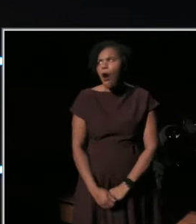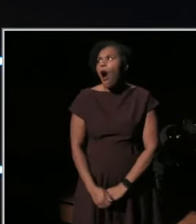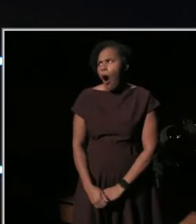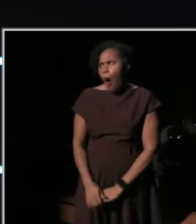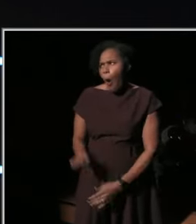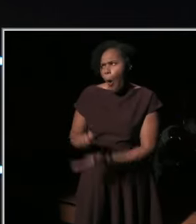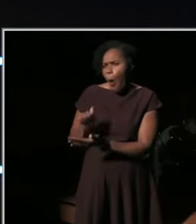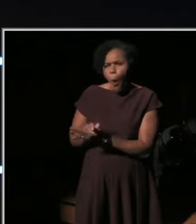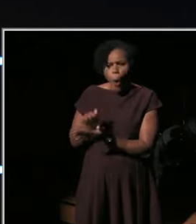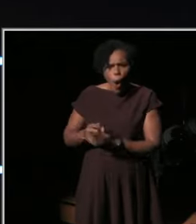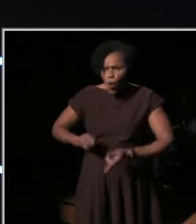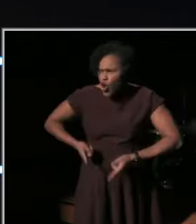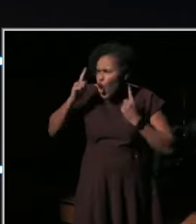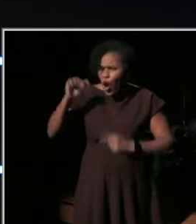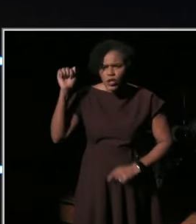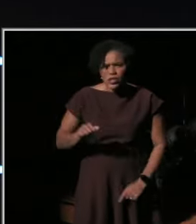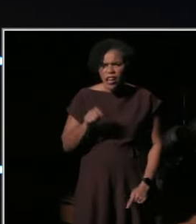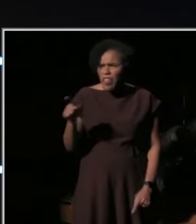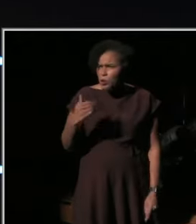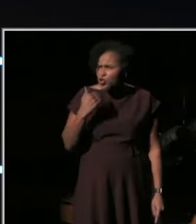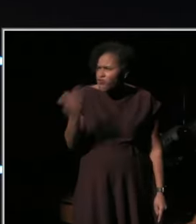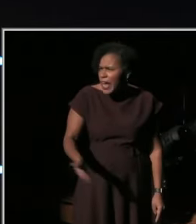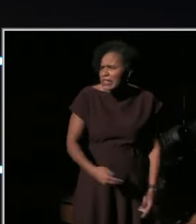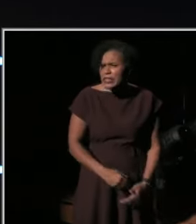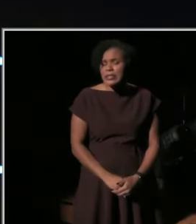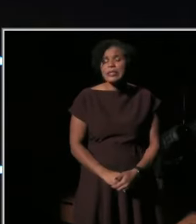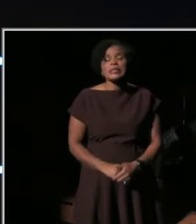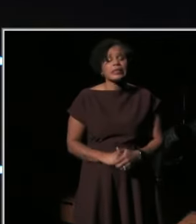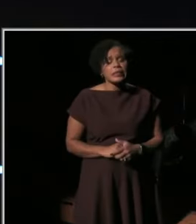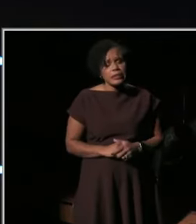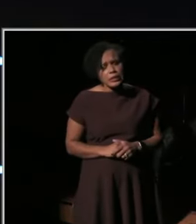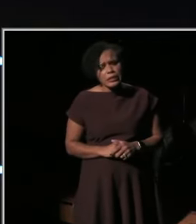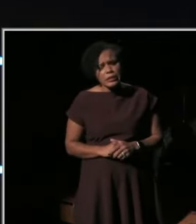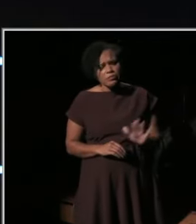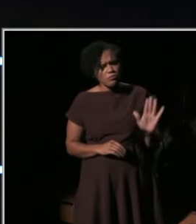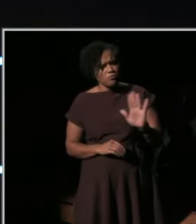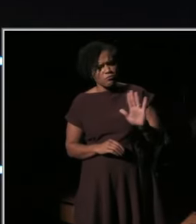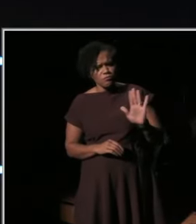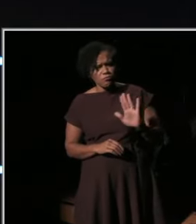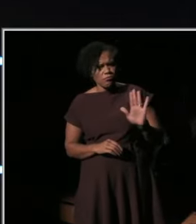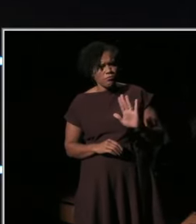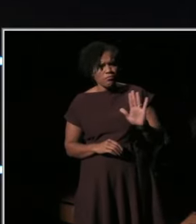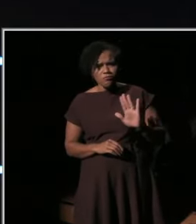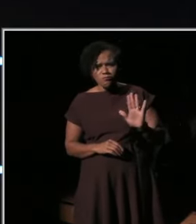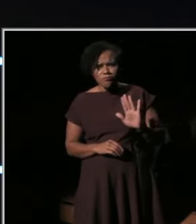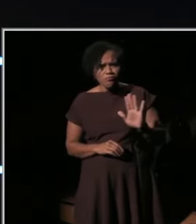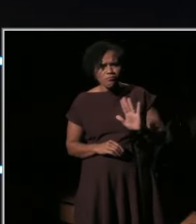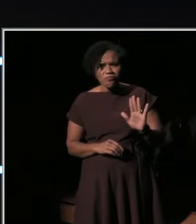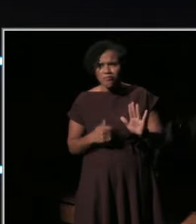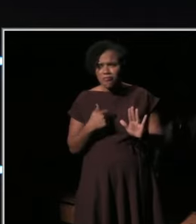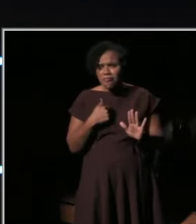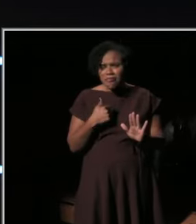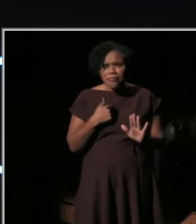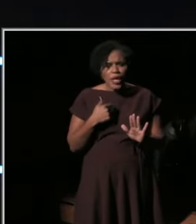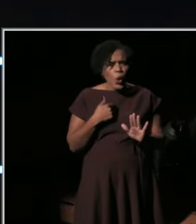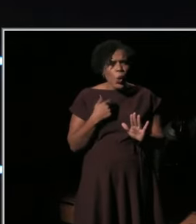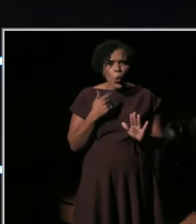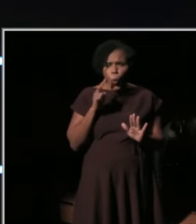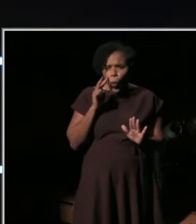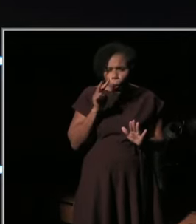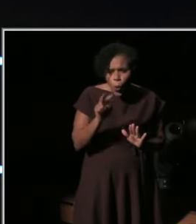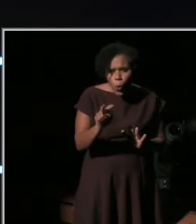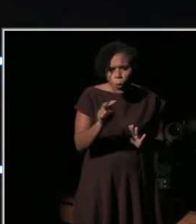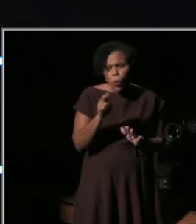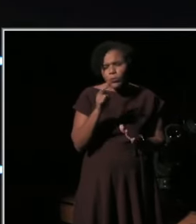yeah. That was so horrendous, wasn't it? No, like, I wish